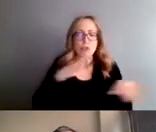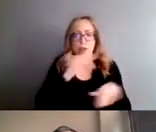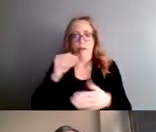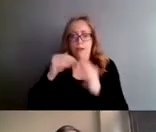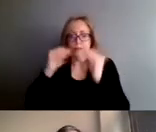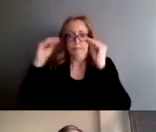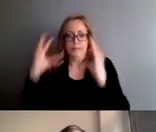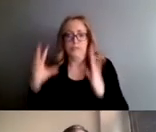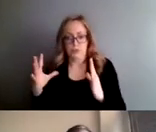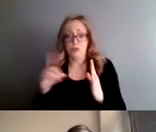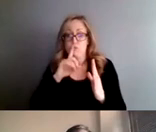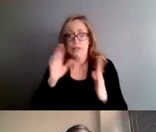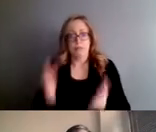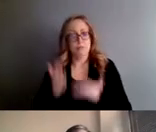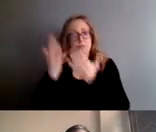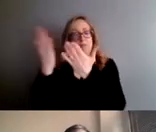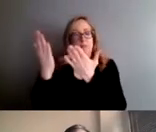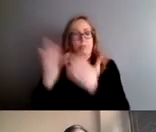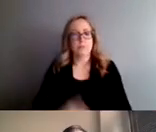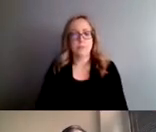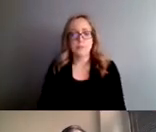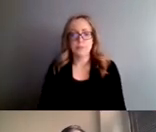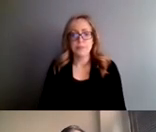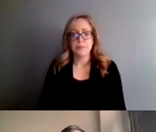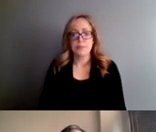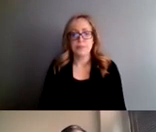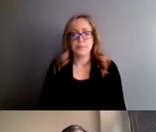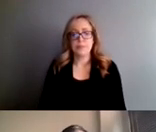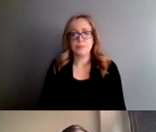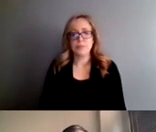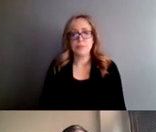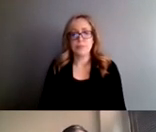highly recommended. Next slide, please.